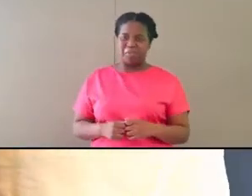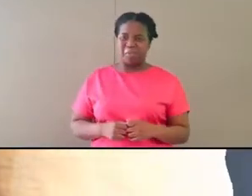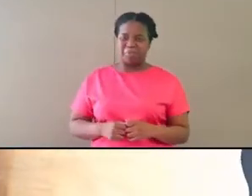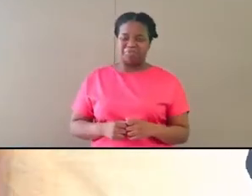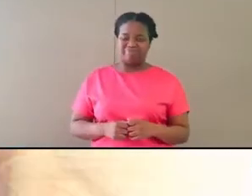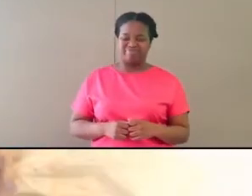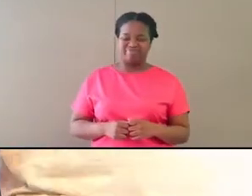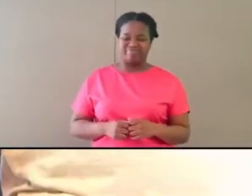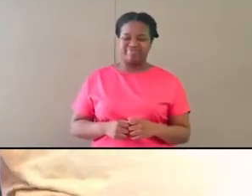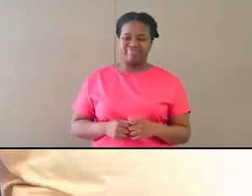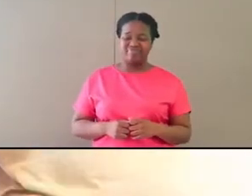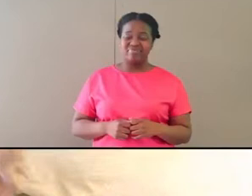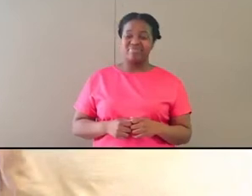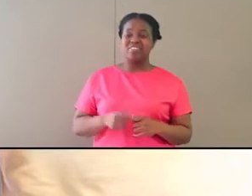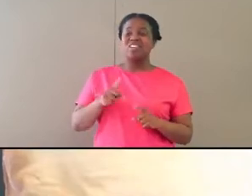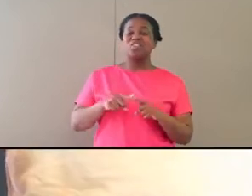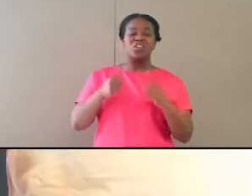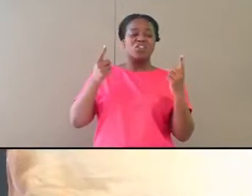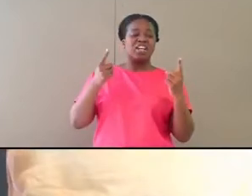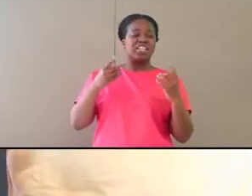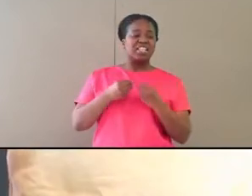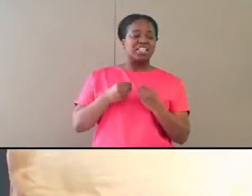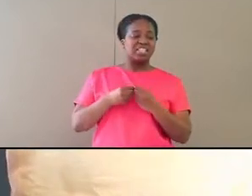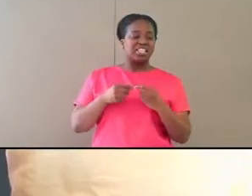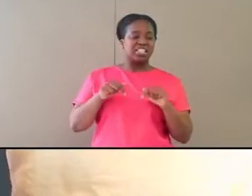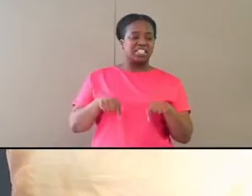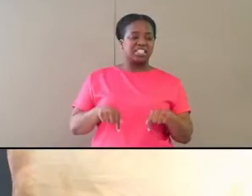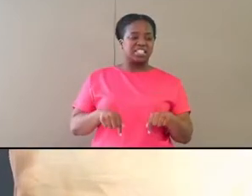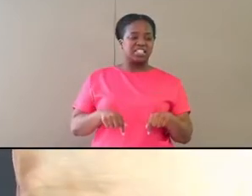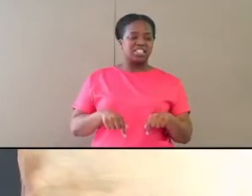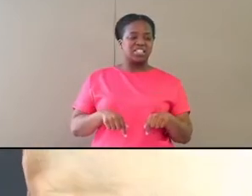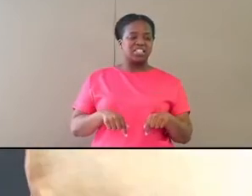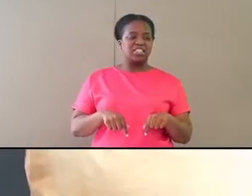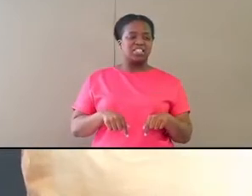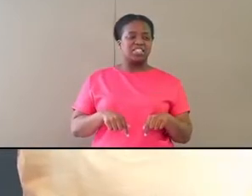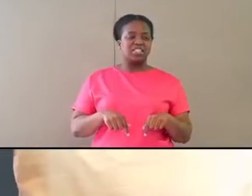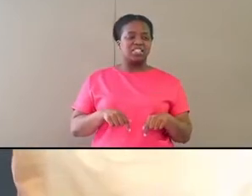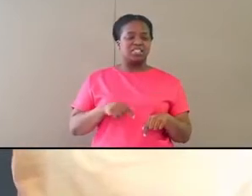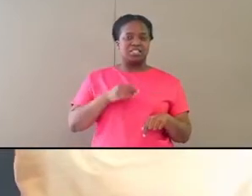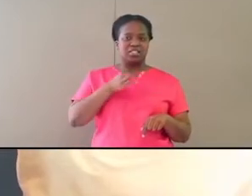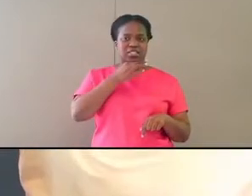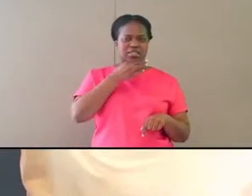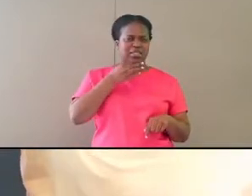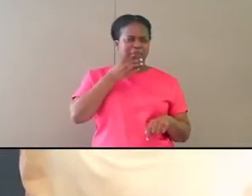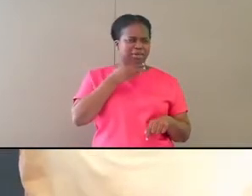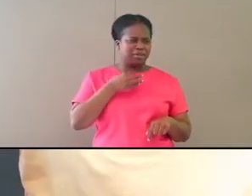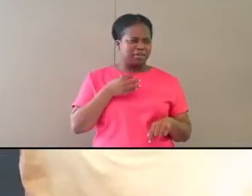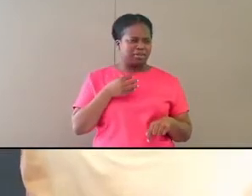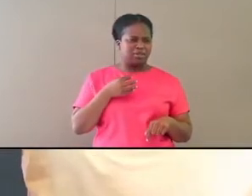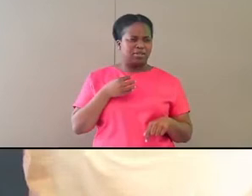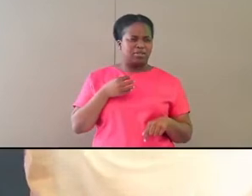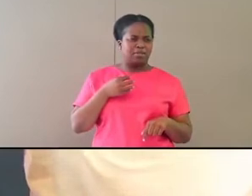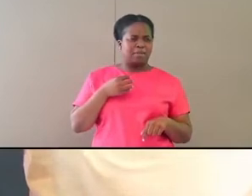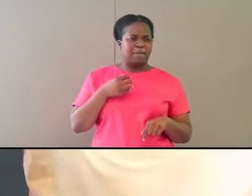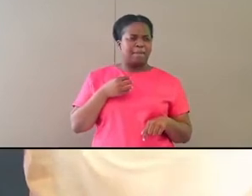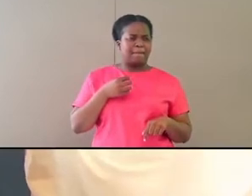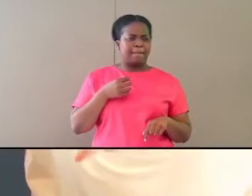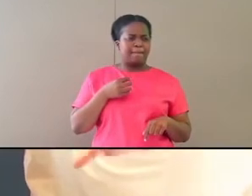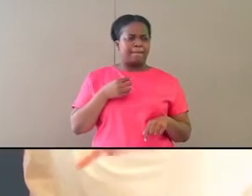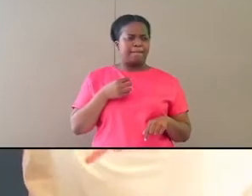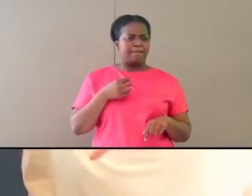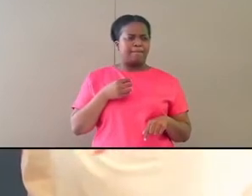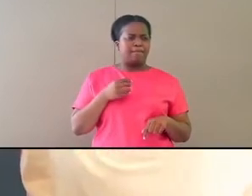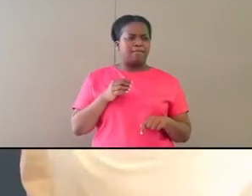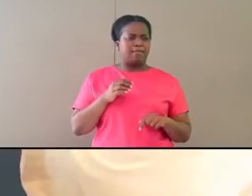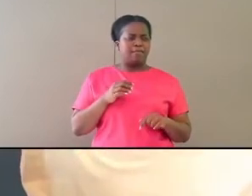the unique thing about this session, my brother, is that here we are seeking to forge partnerships. And the idea of seeking to